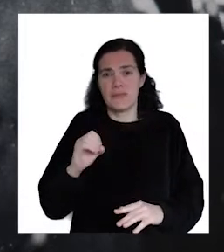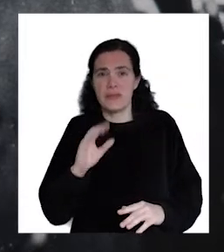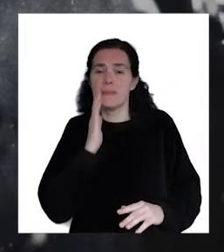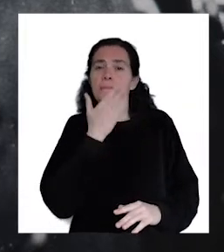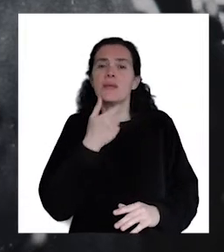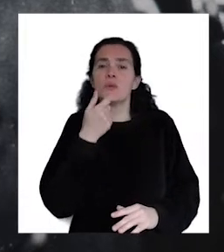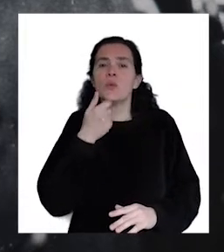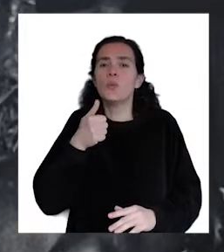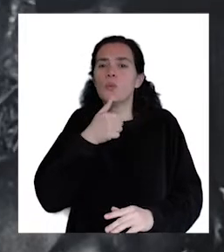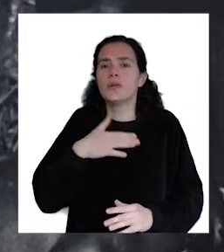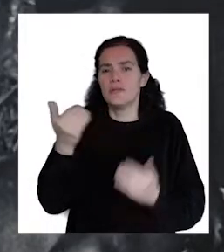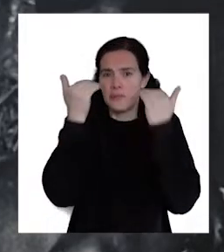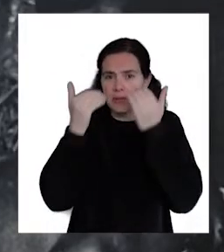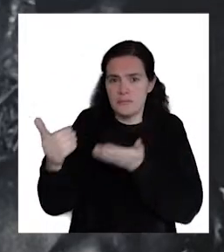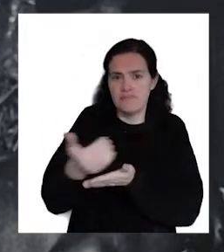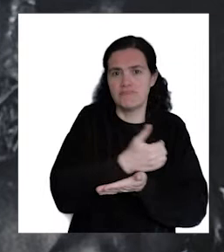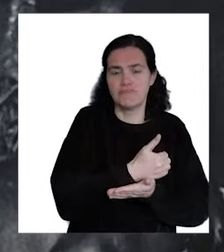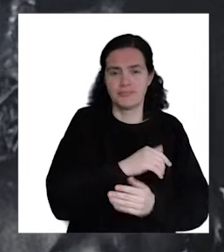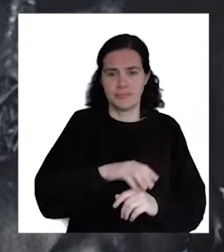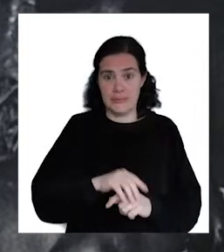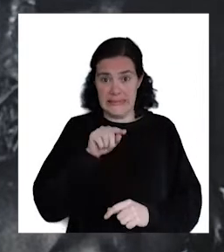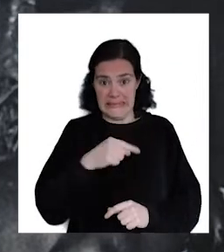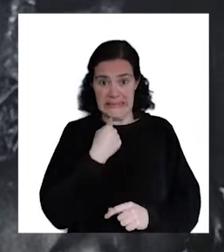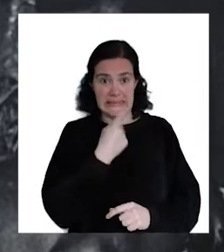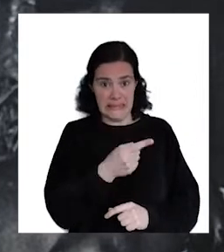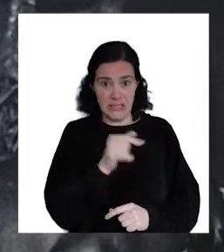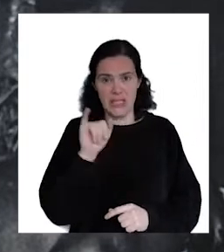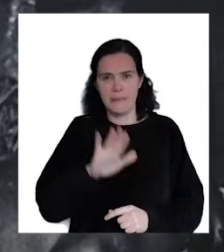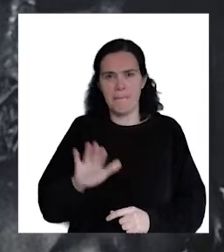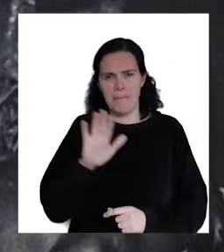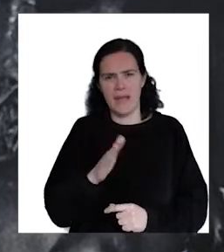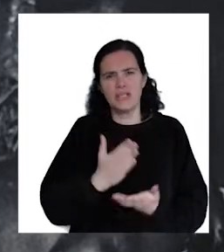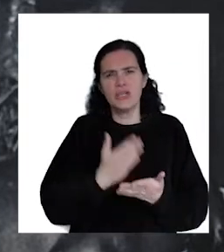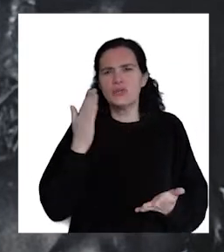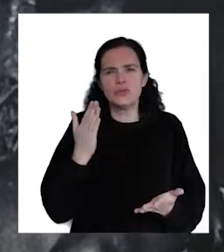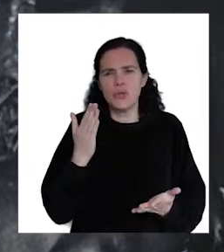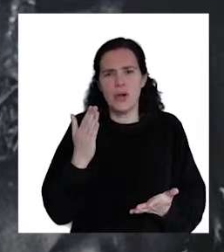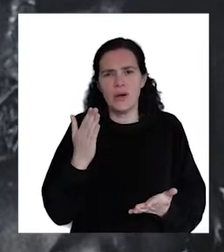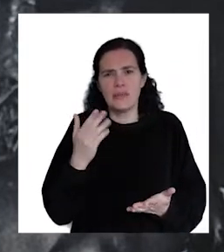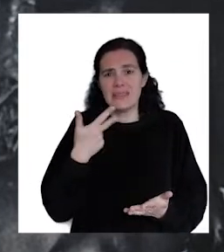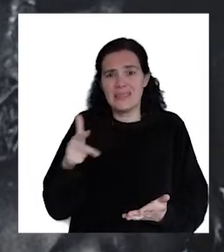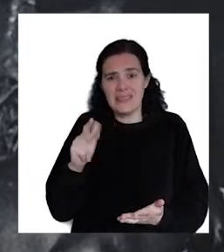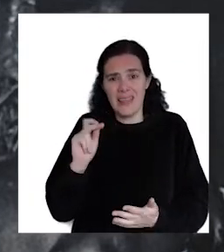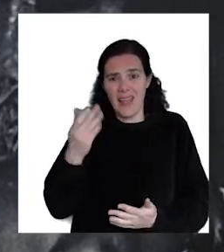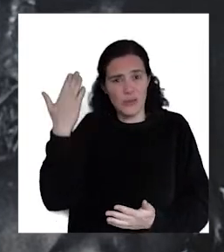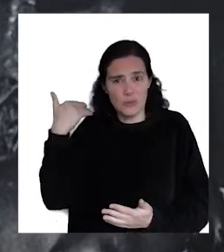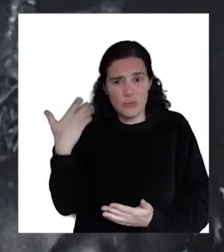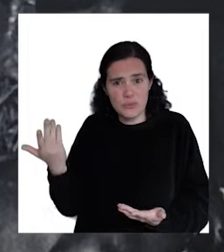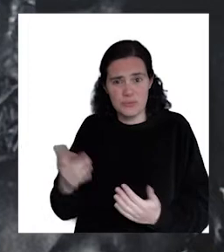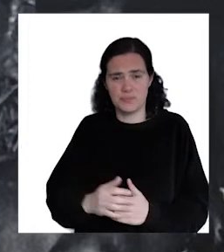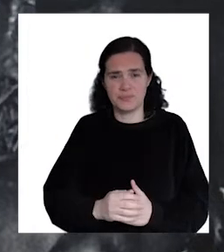source of the images, which means that this image is only 100